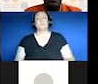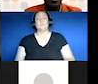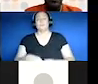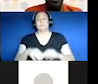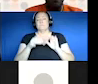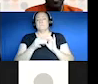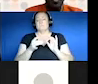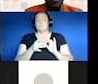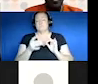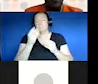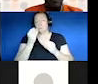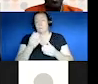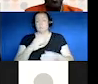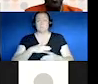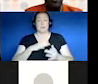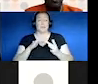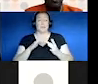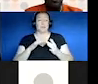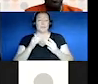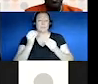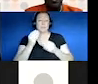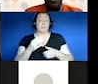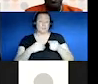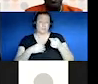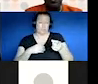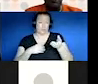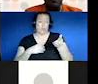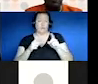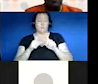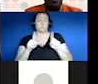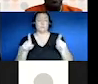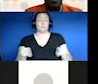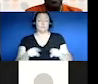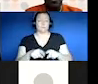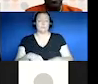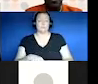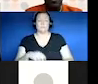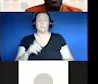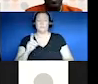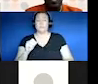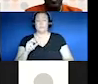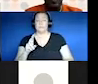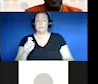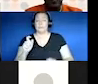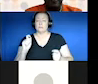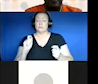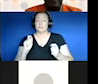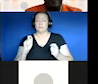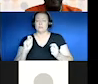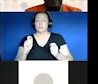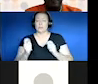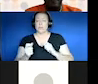bit of information. My contact information is on the screen. So Dave, if you could go ahead and change the slide.